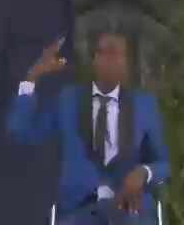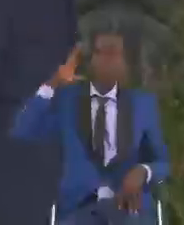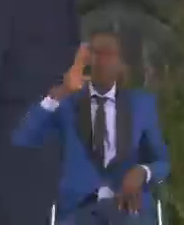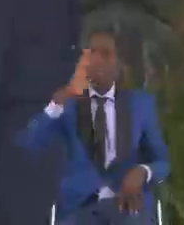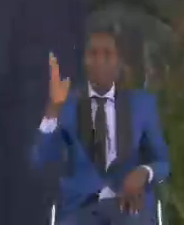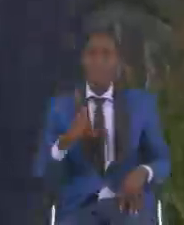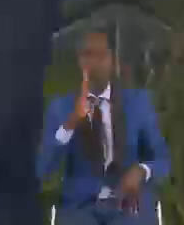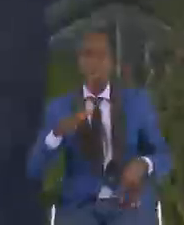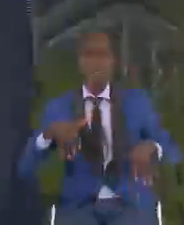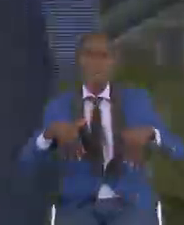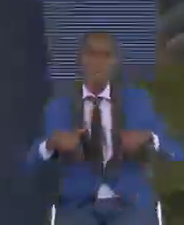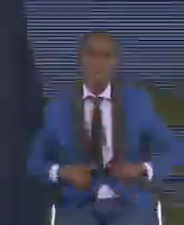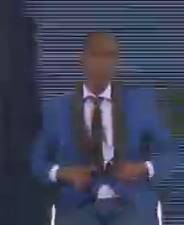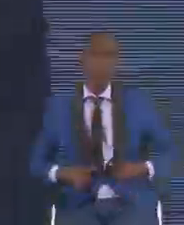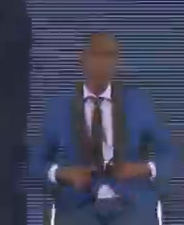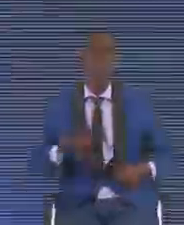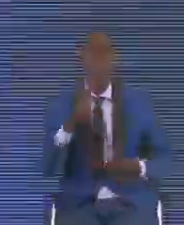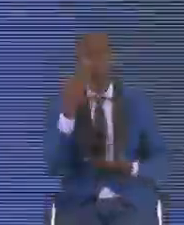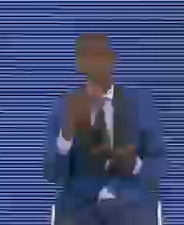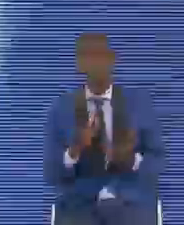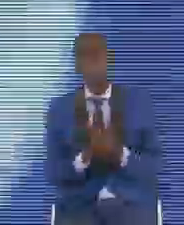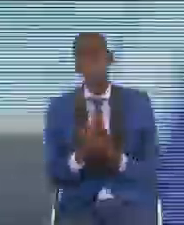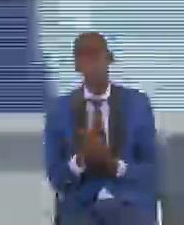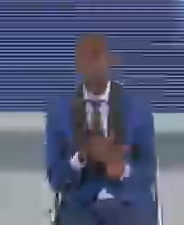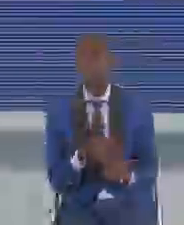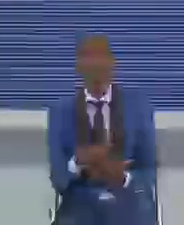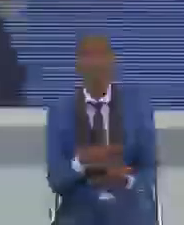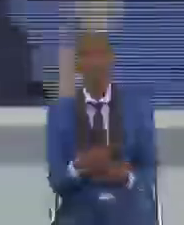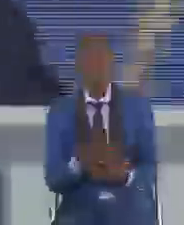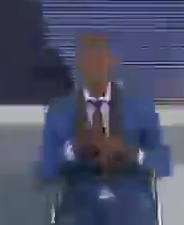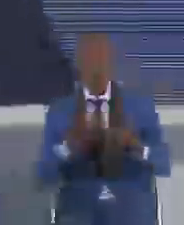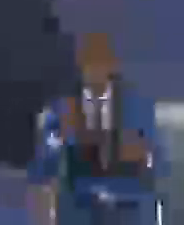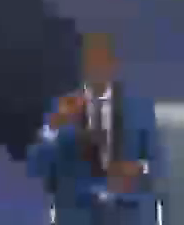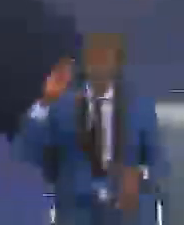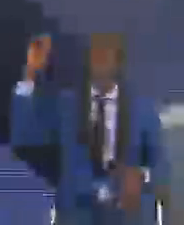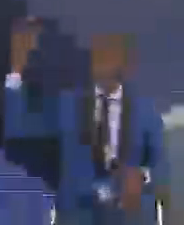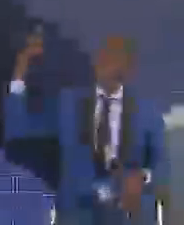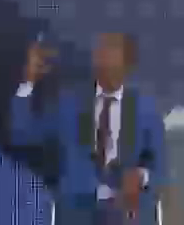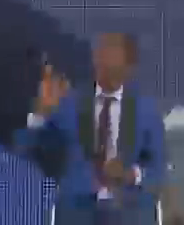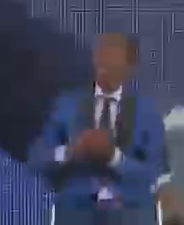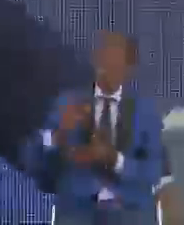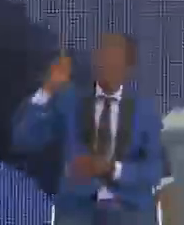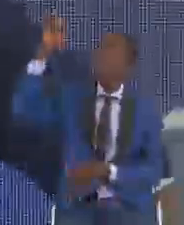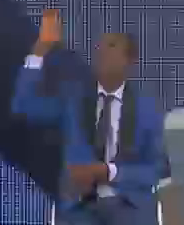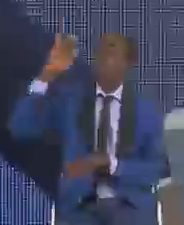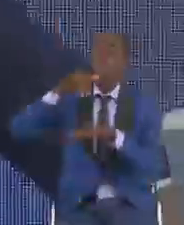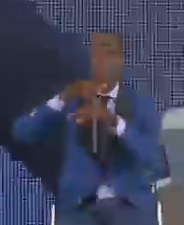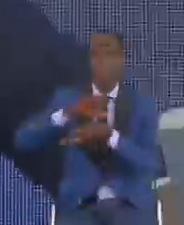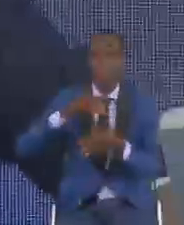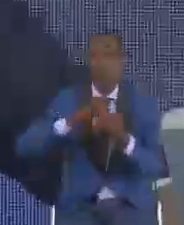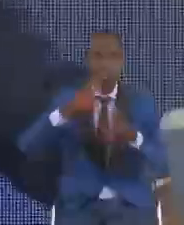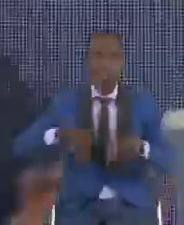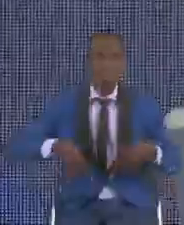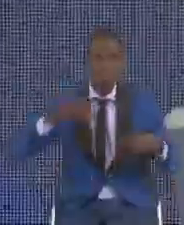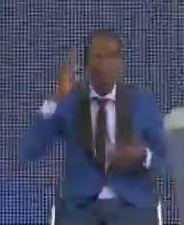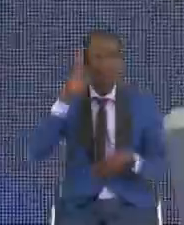tired. You might become weary, but the grace that the Heavenly Father has sent into your life will